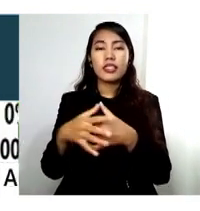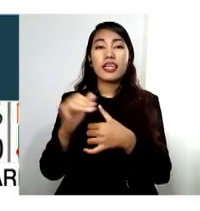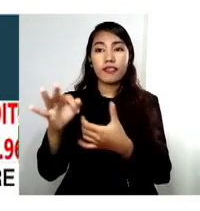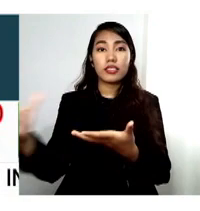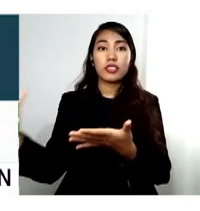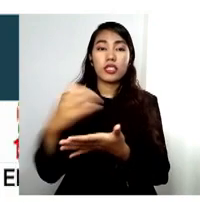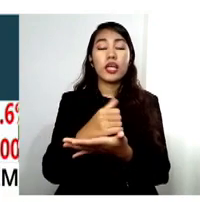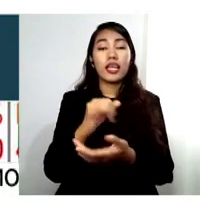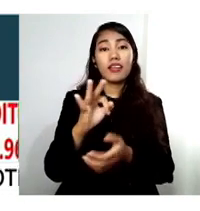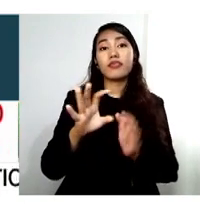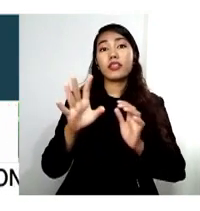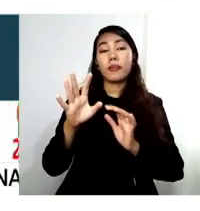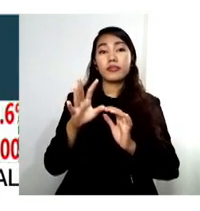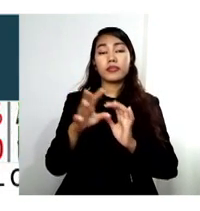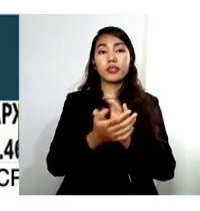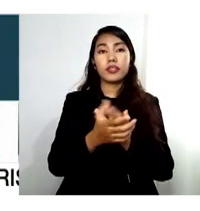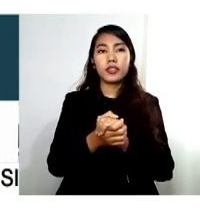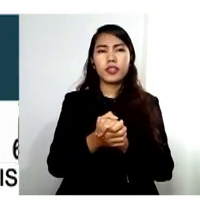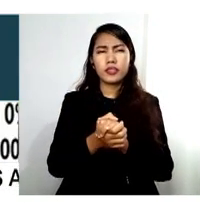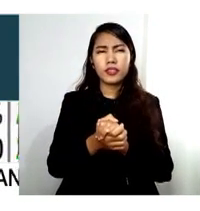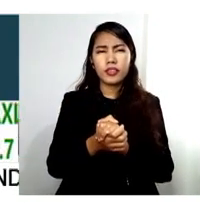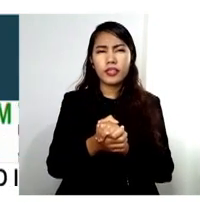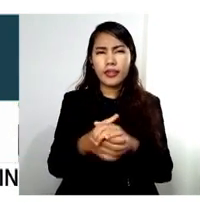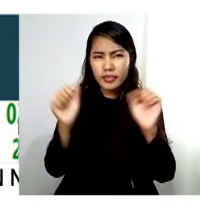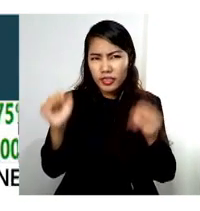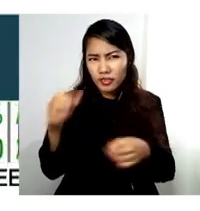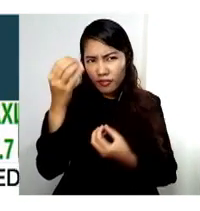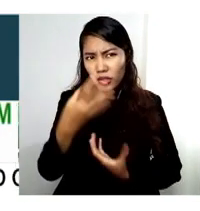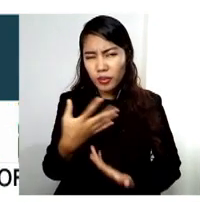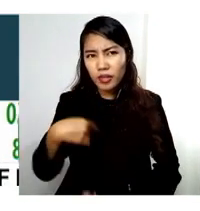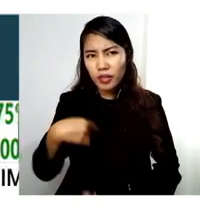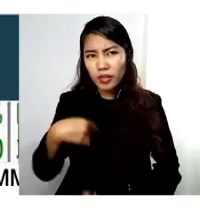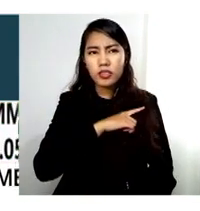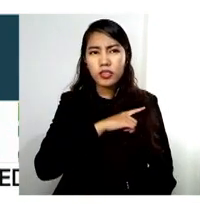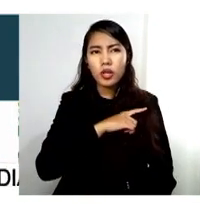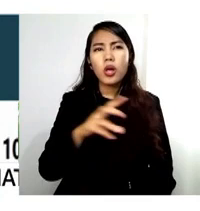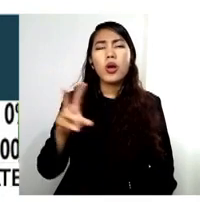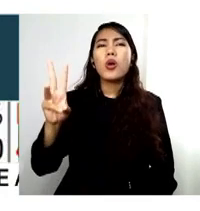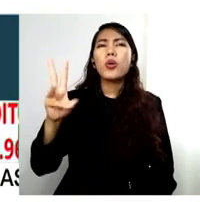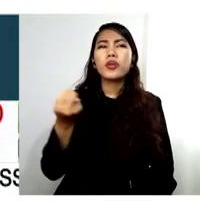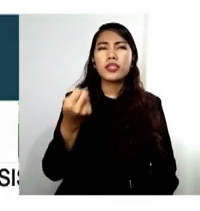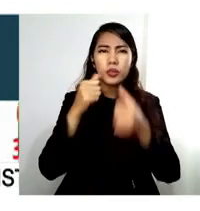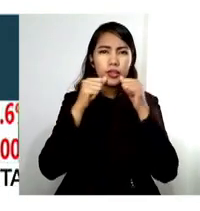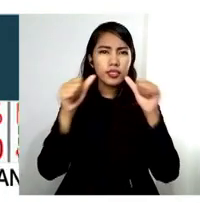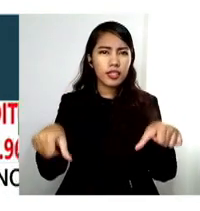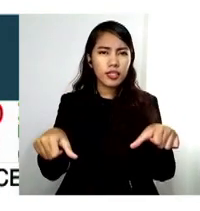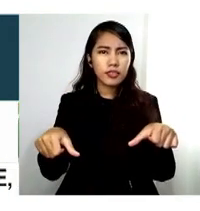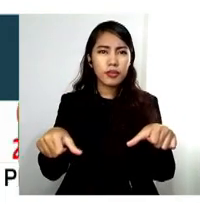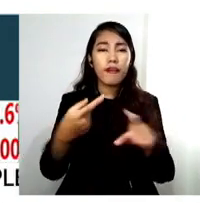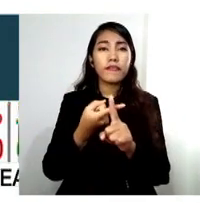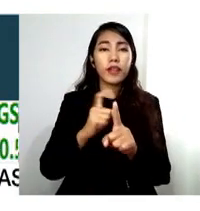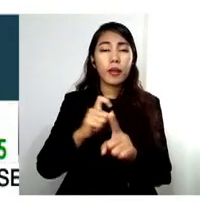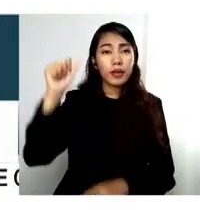magagawa. Can you tell us, though, Mr. Secretary, as to when that announcement from Allan's